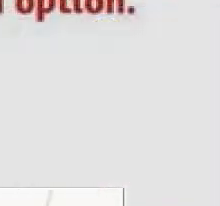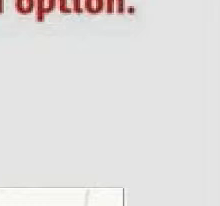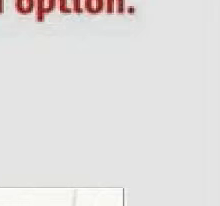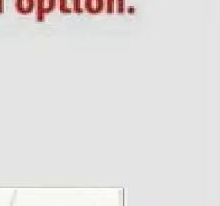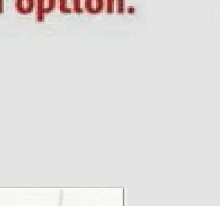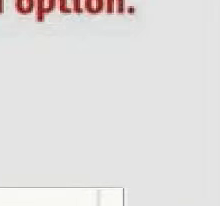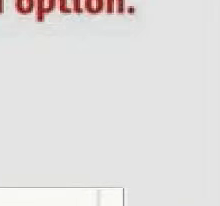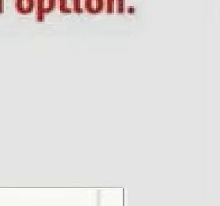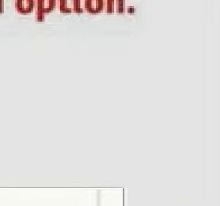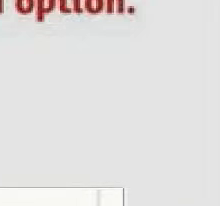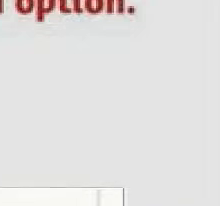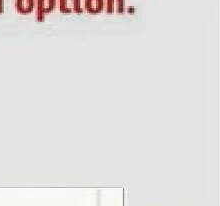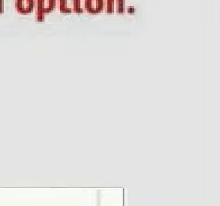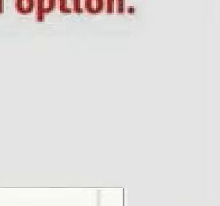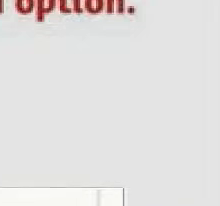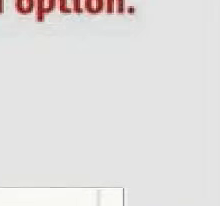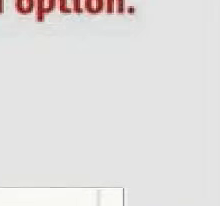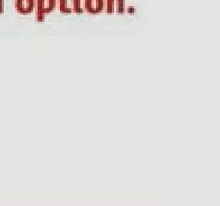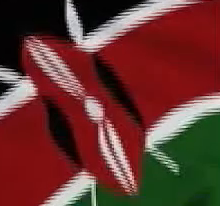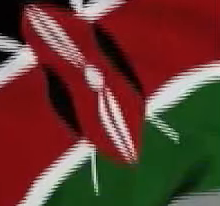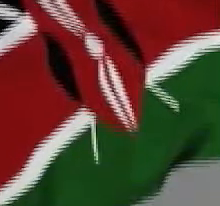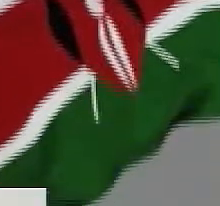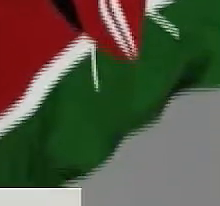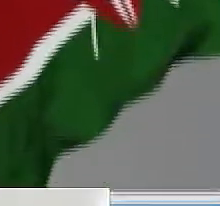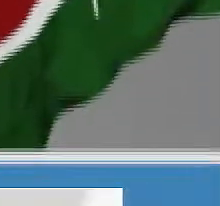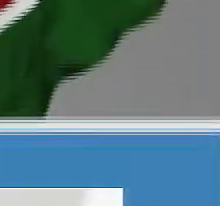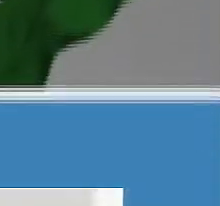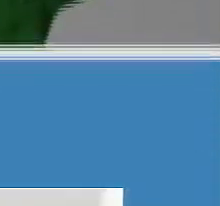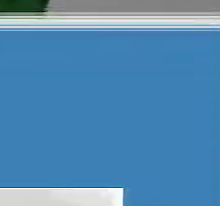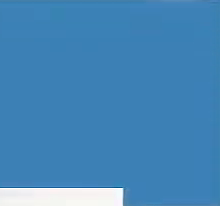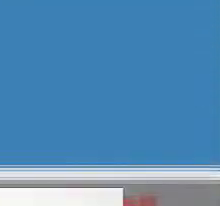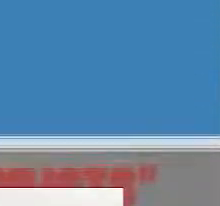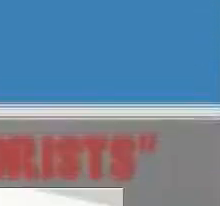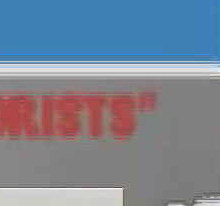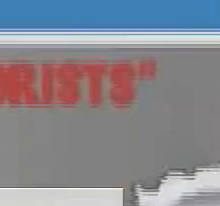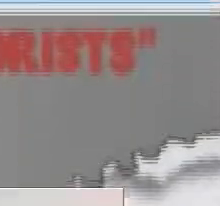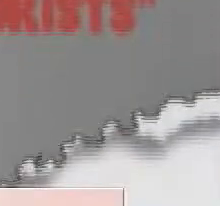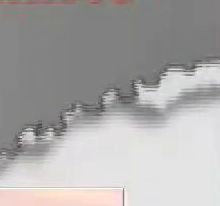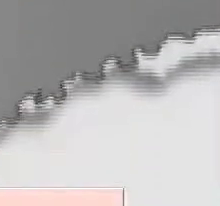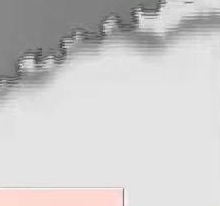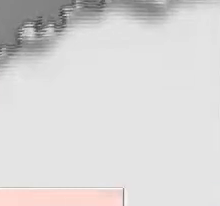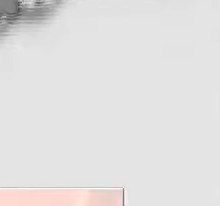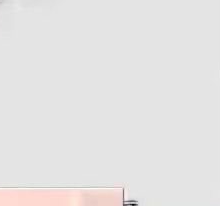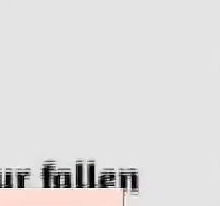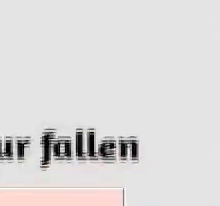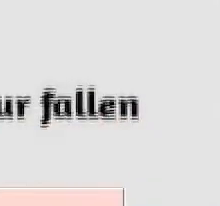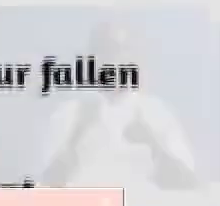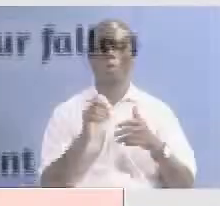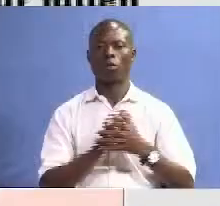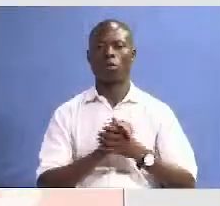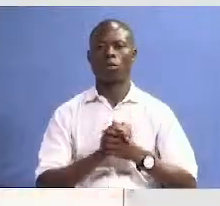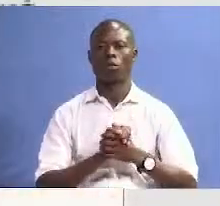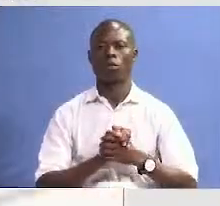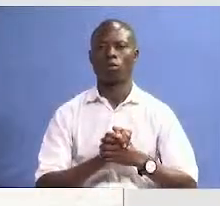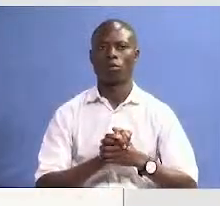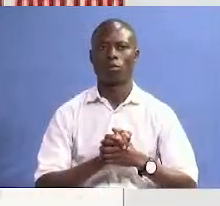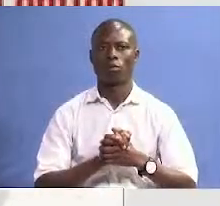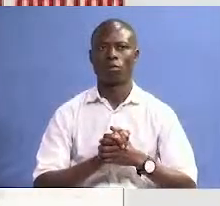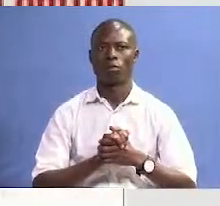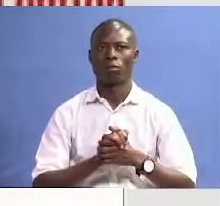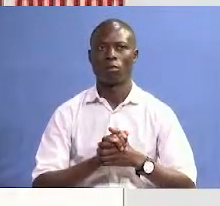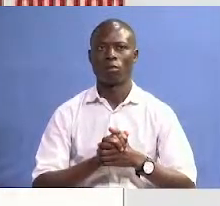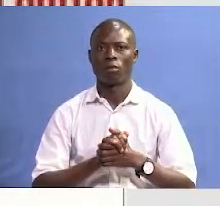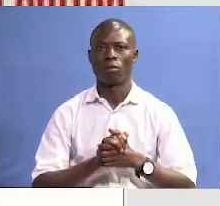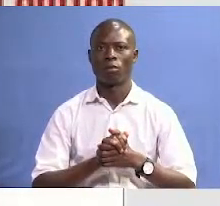July as they feel many of their grievances are not yet being considered. Songoro Masimaira, KUTV.